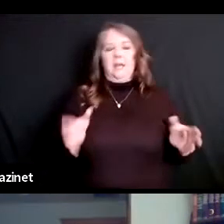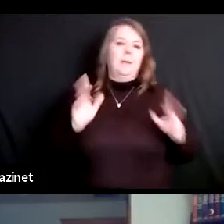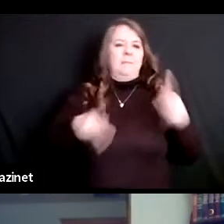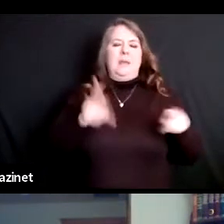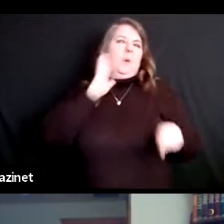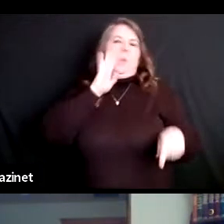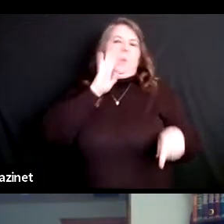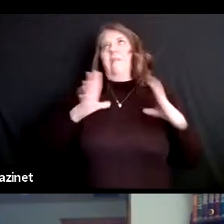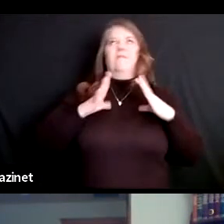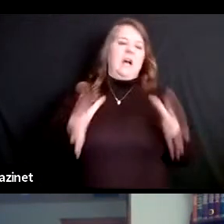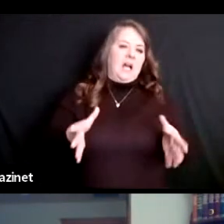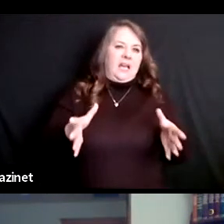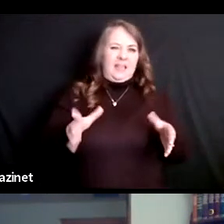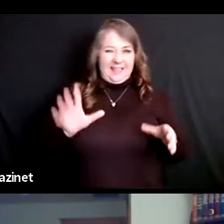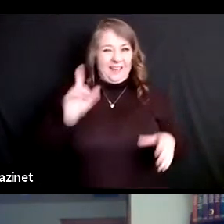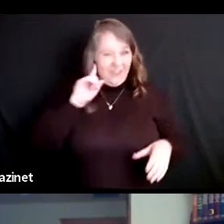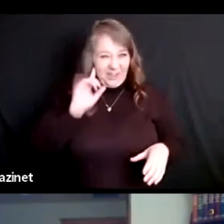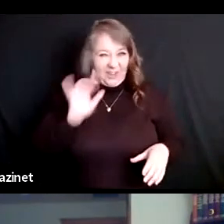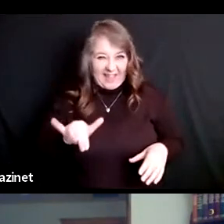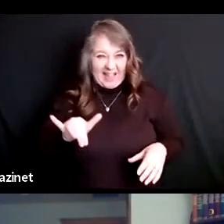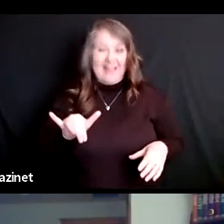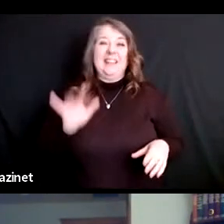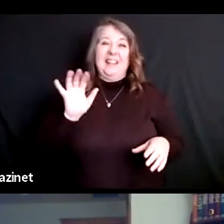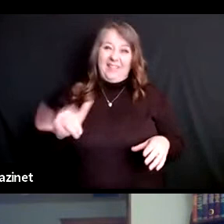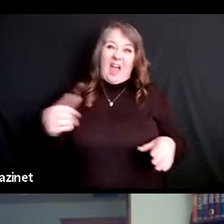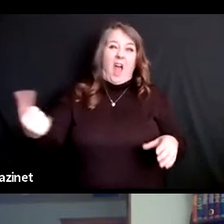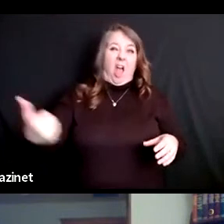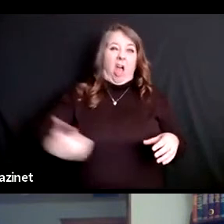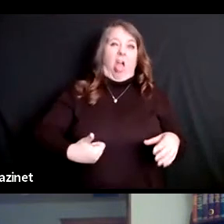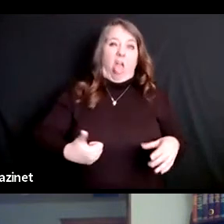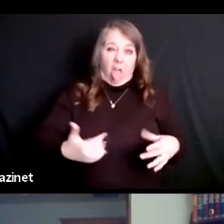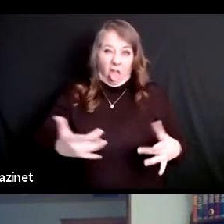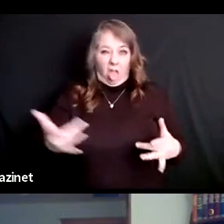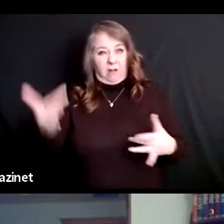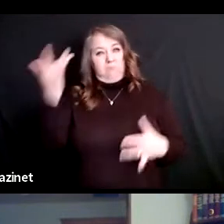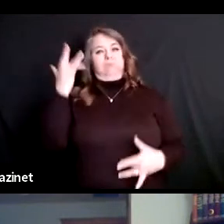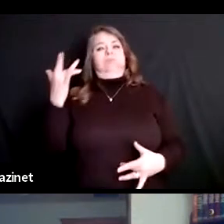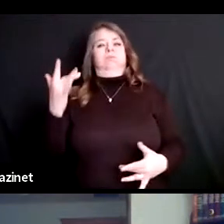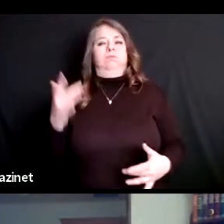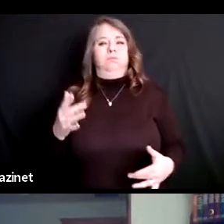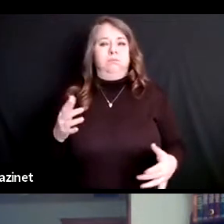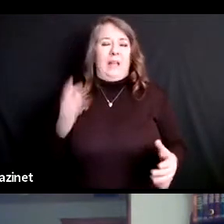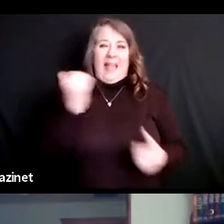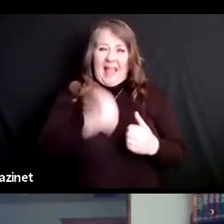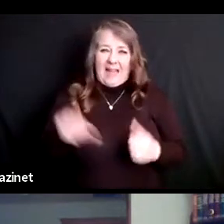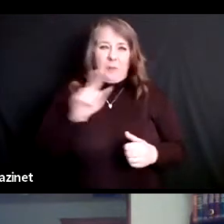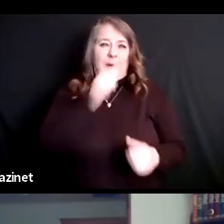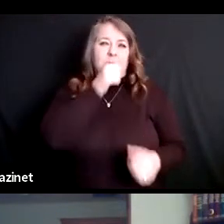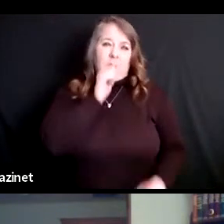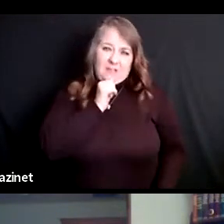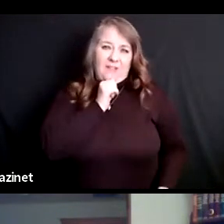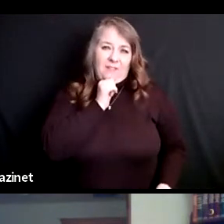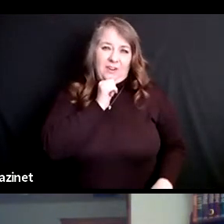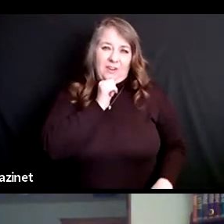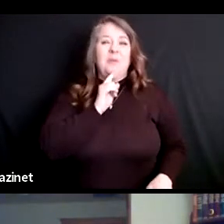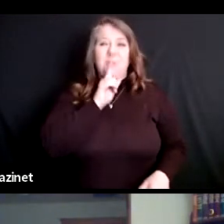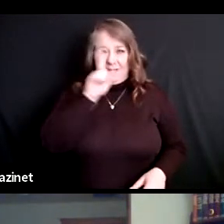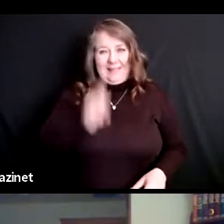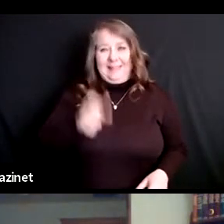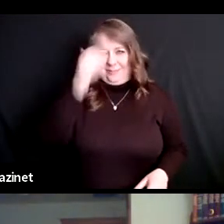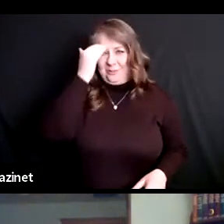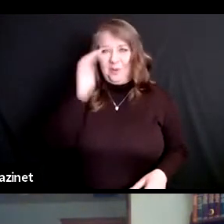just going to be fine. And that is a big punch in the gut to anybody who has suffered. And you really need to know